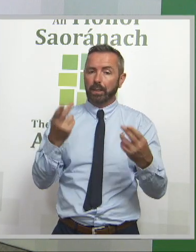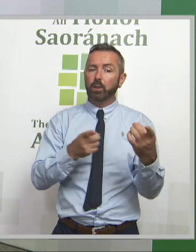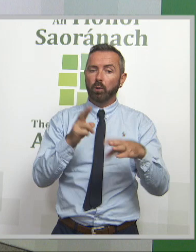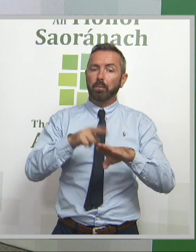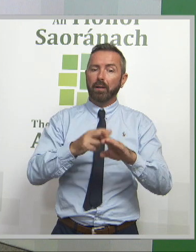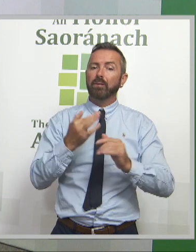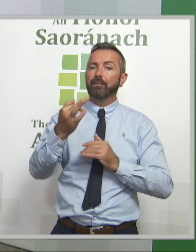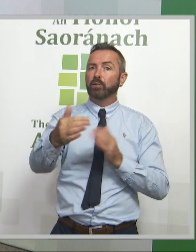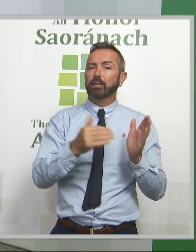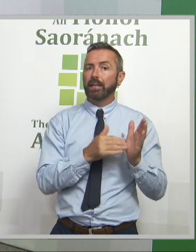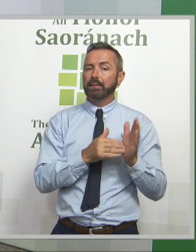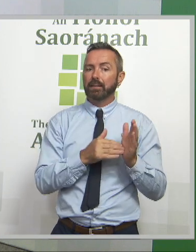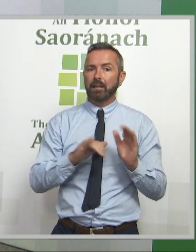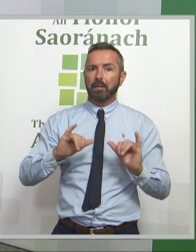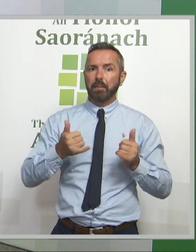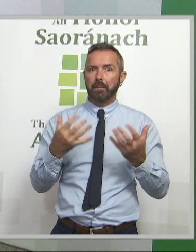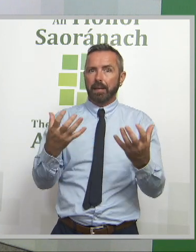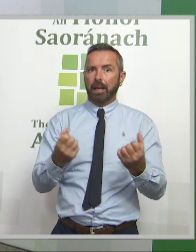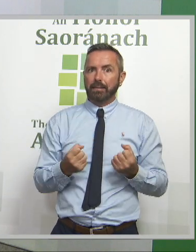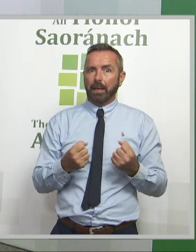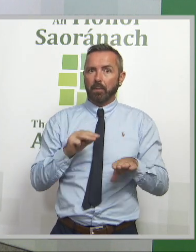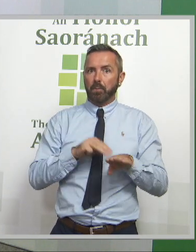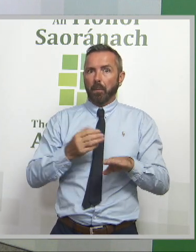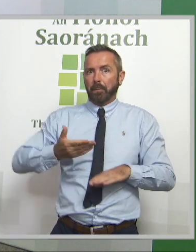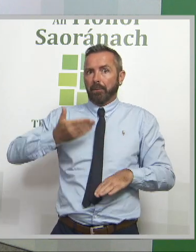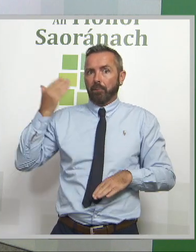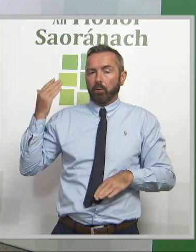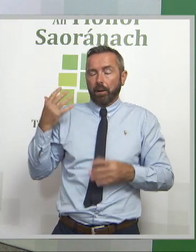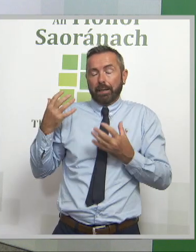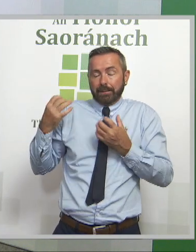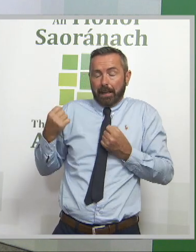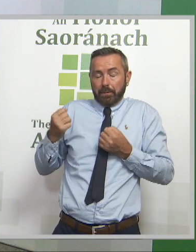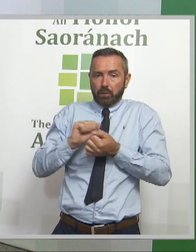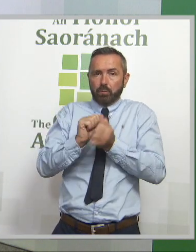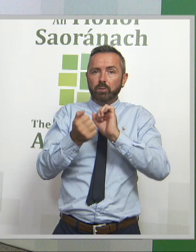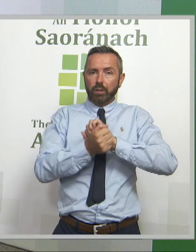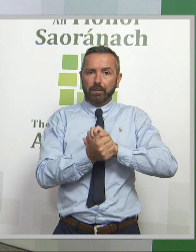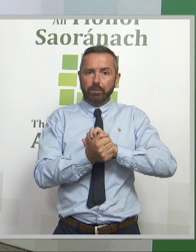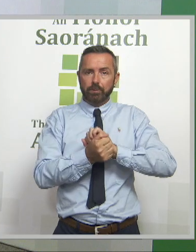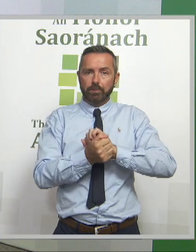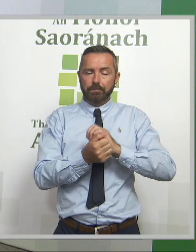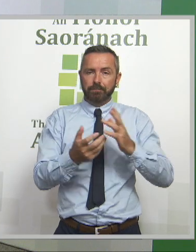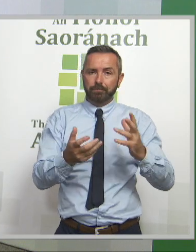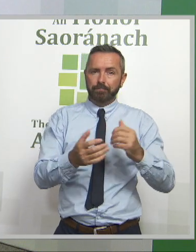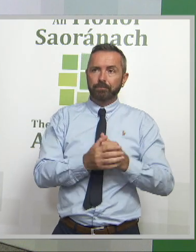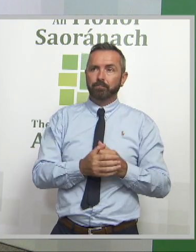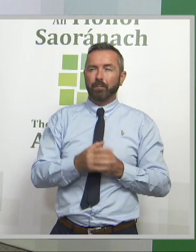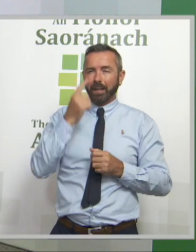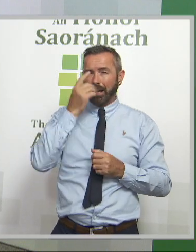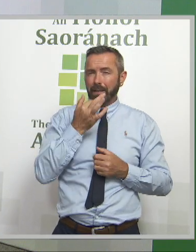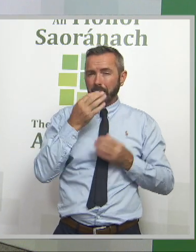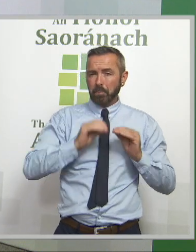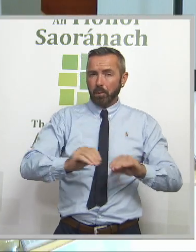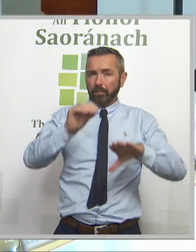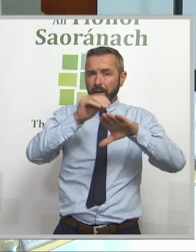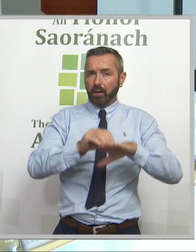future, maybe accepting the sins of the past and how we did it imperfectly and imprecisely in the past. I think in future, going forward,